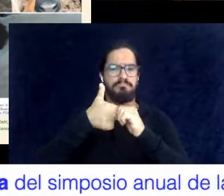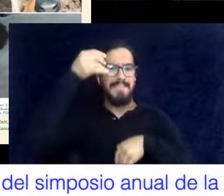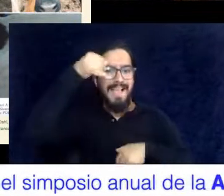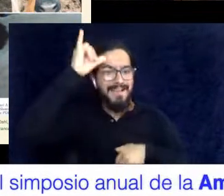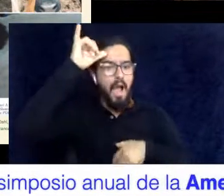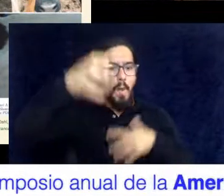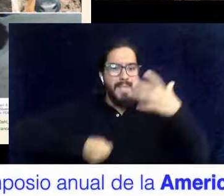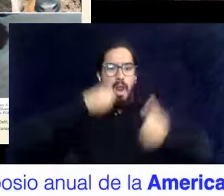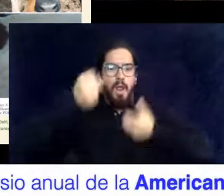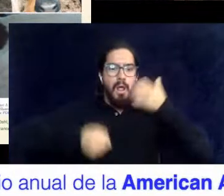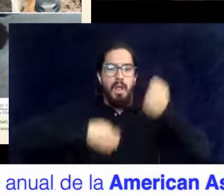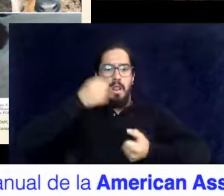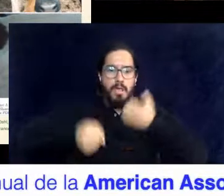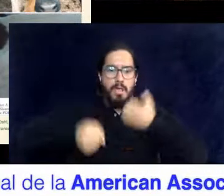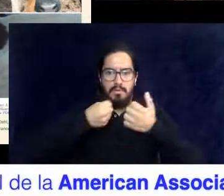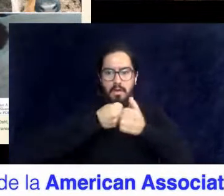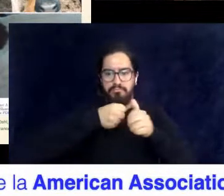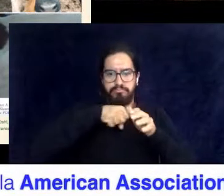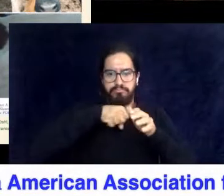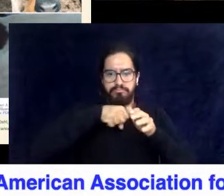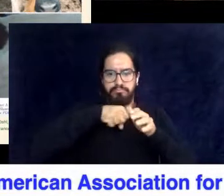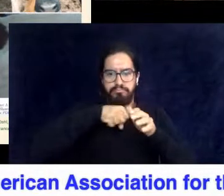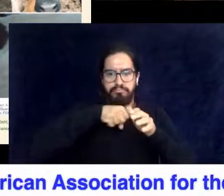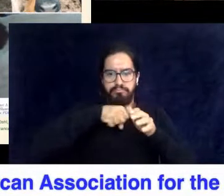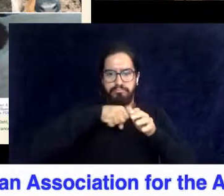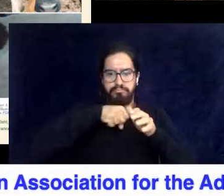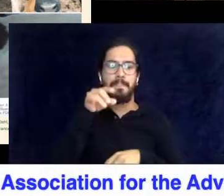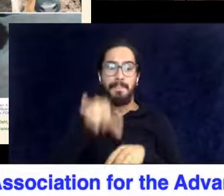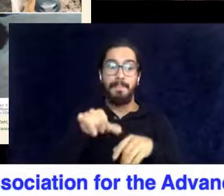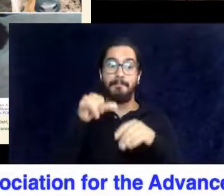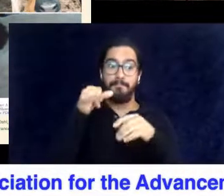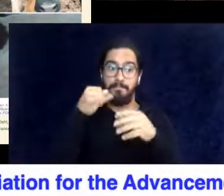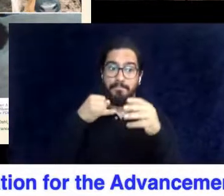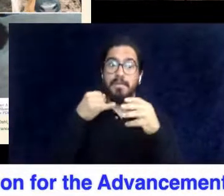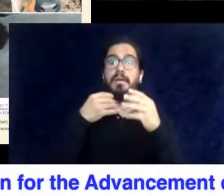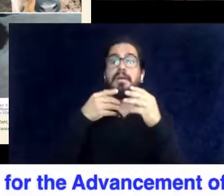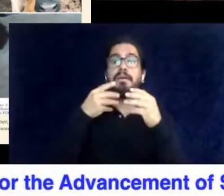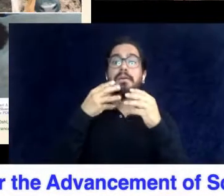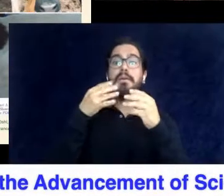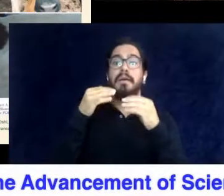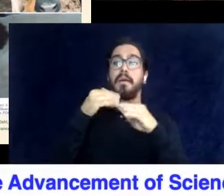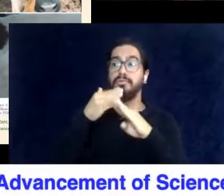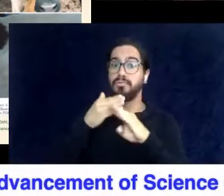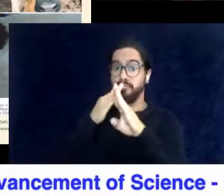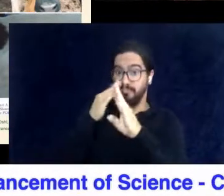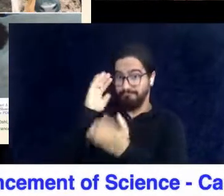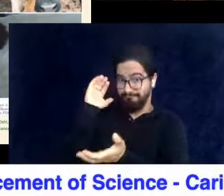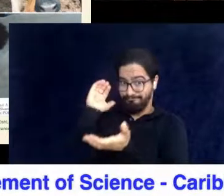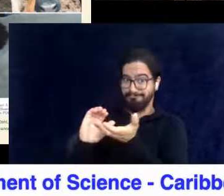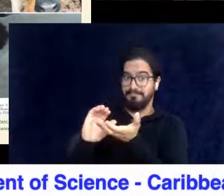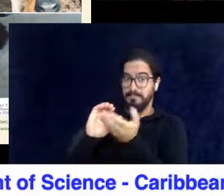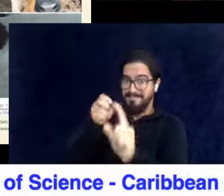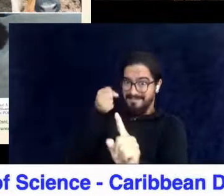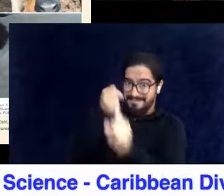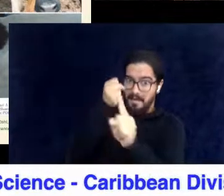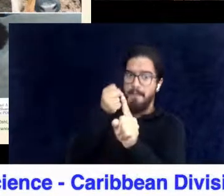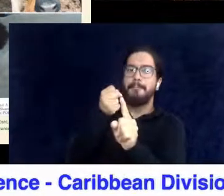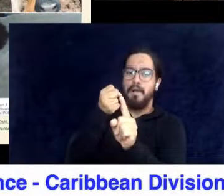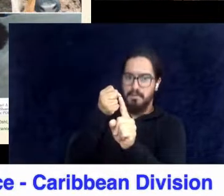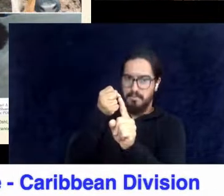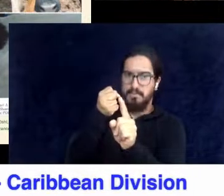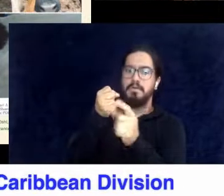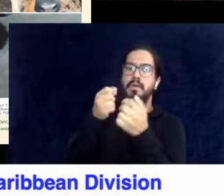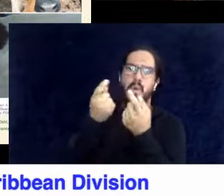cattle. Therefore, a valuable strategy to decrease the severity of the heat stress impact on dairy cattle is